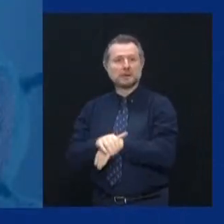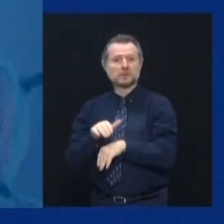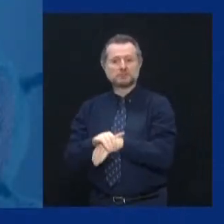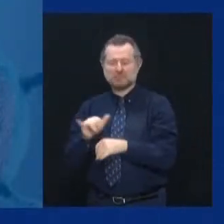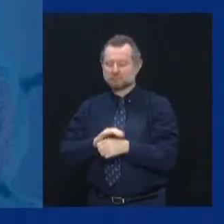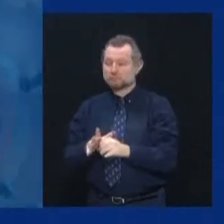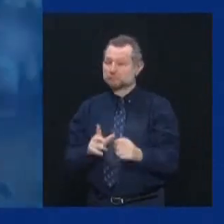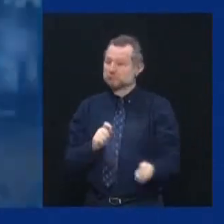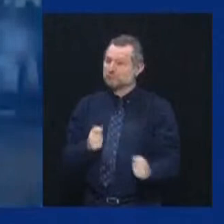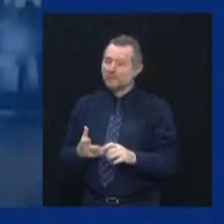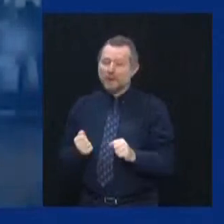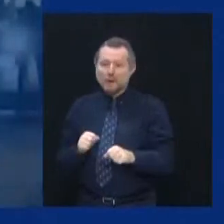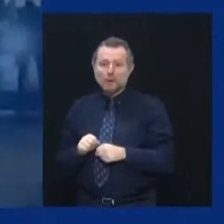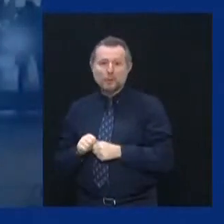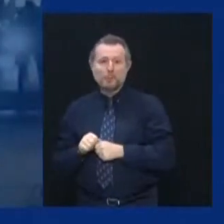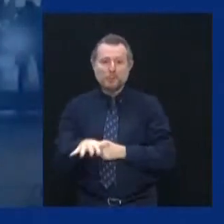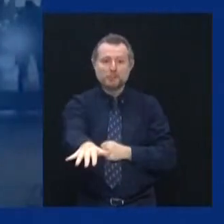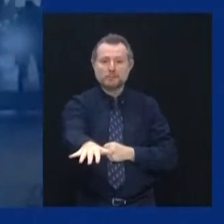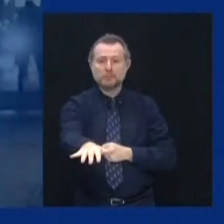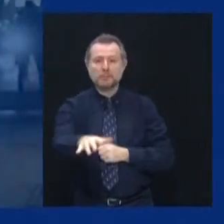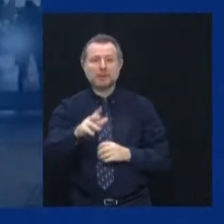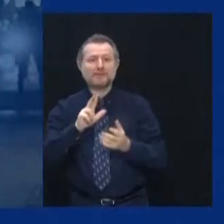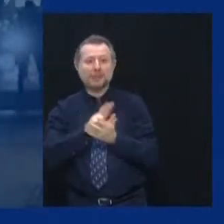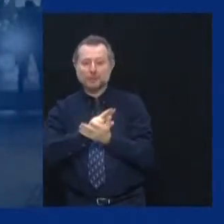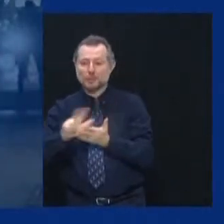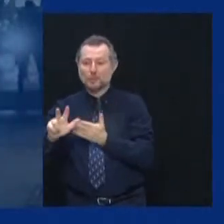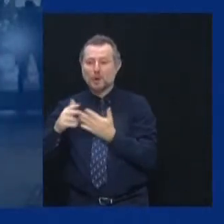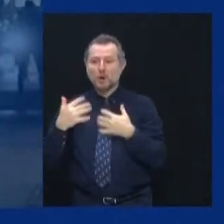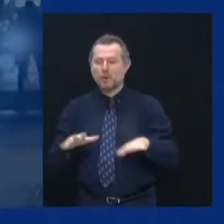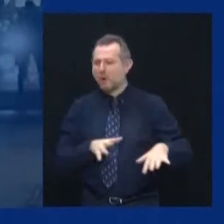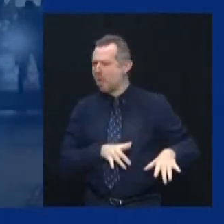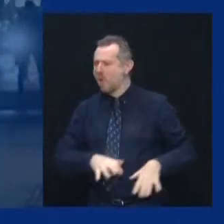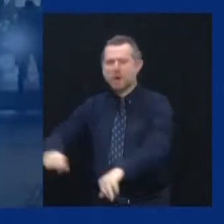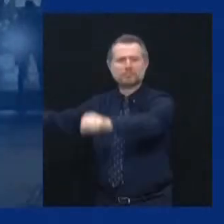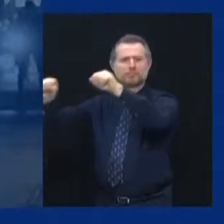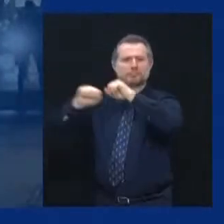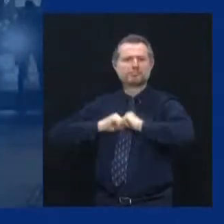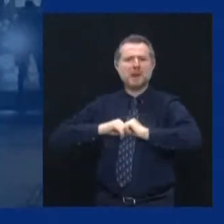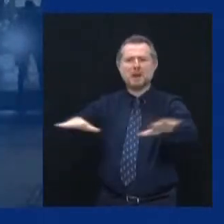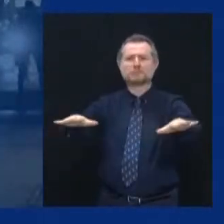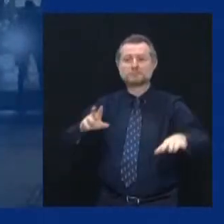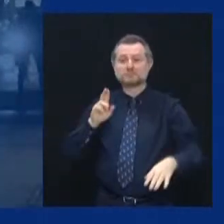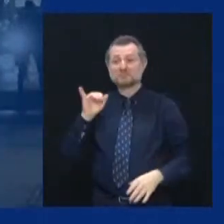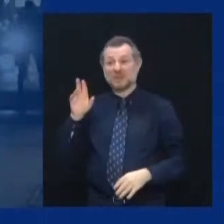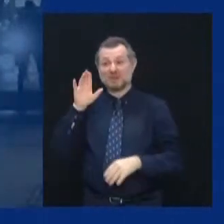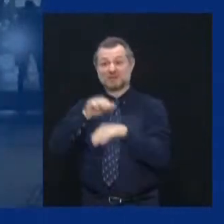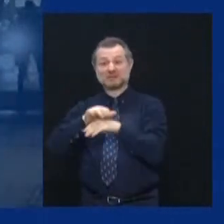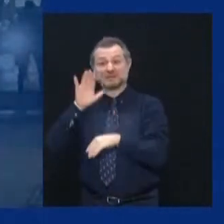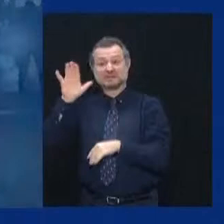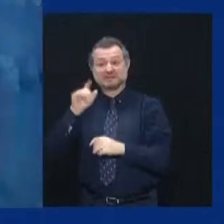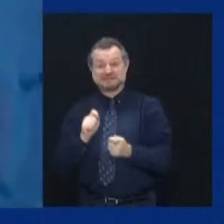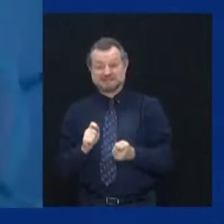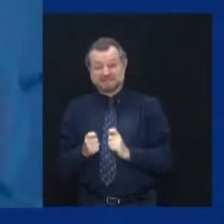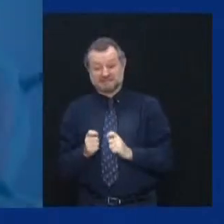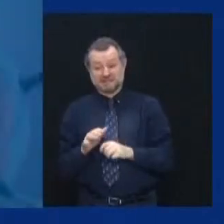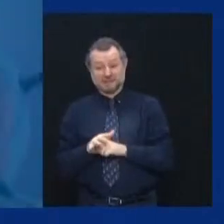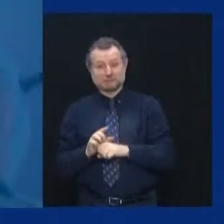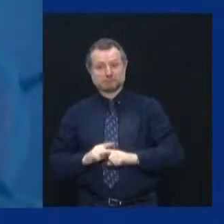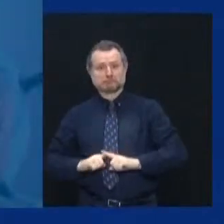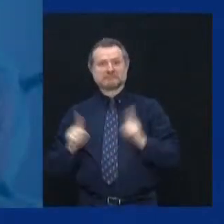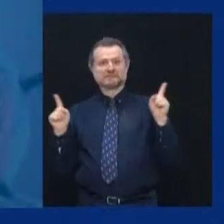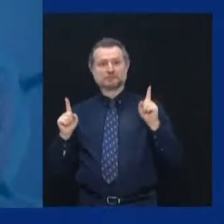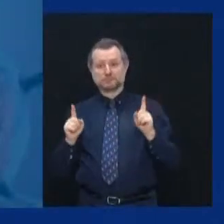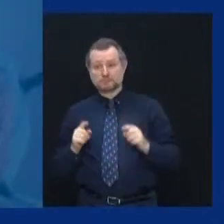3 weeks. In 3 weeks. The strain is so powerful, it overtakes the